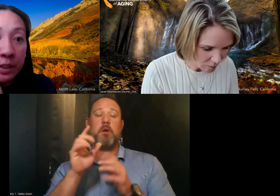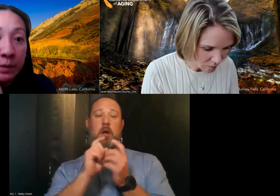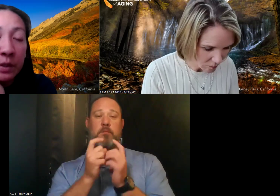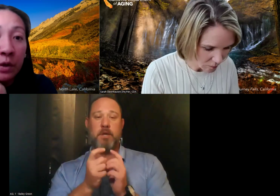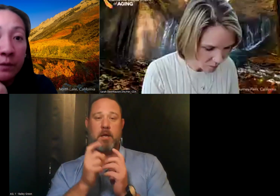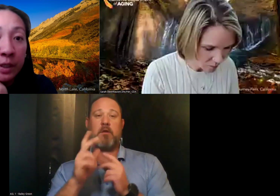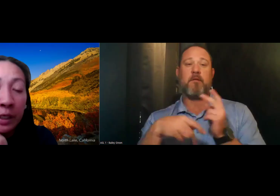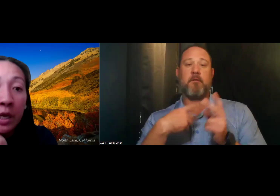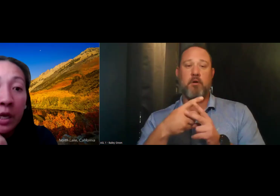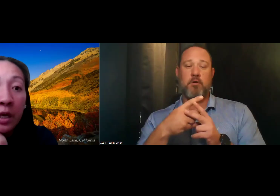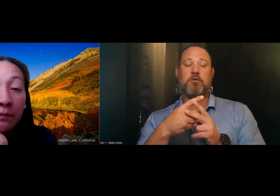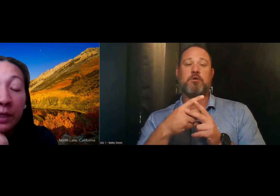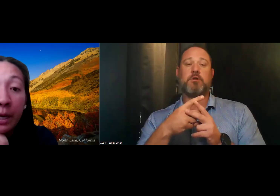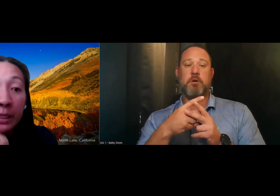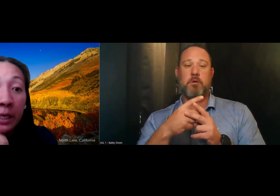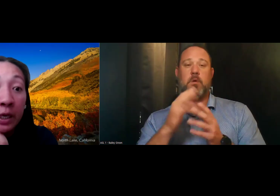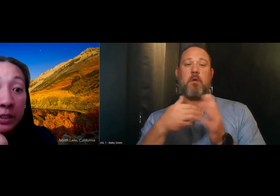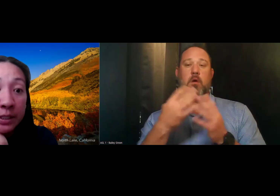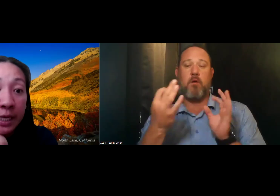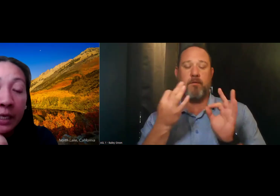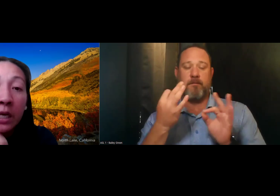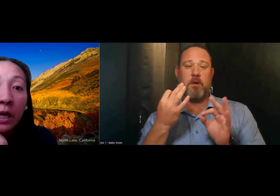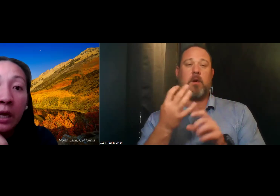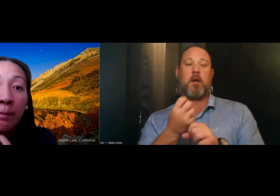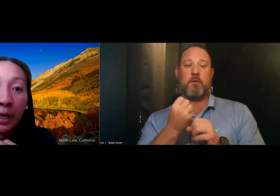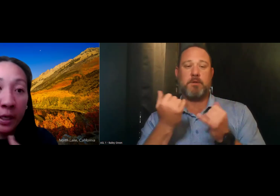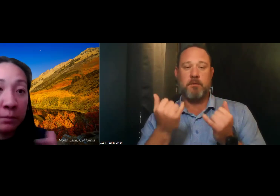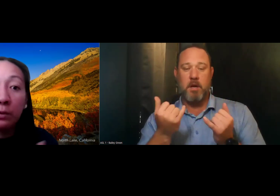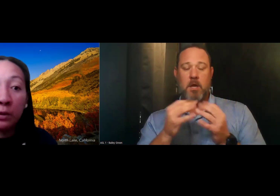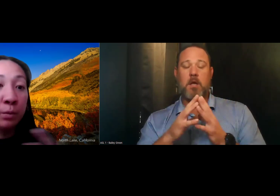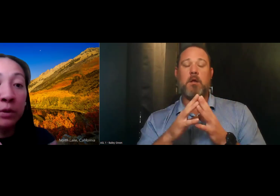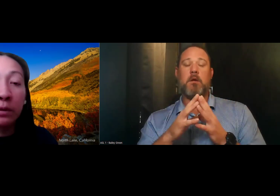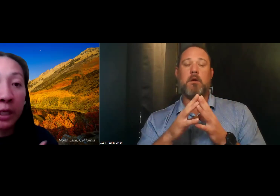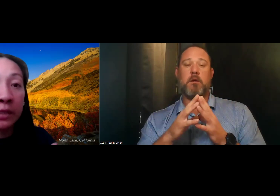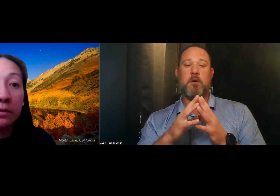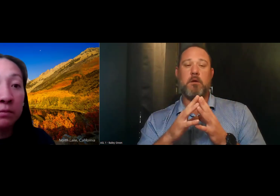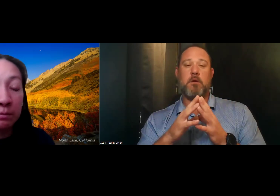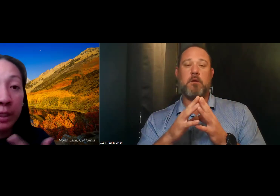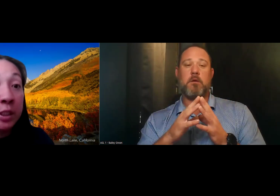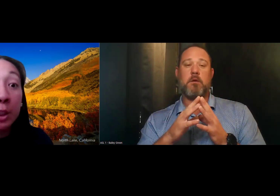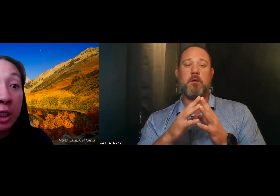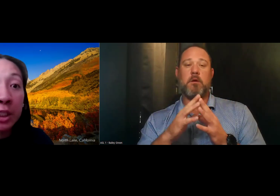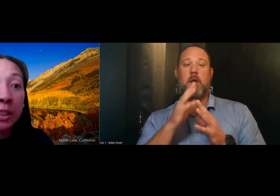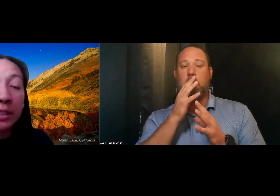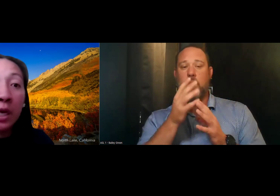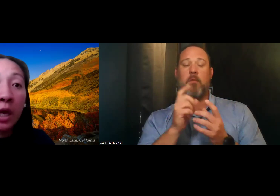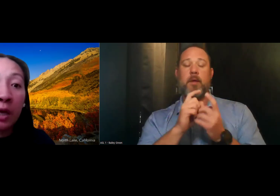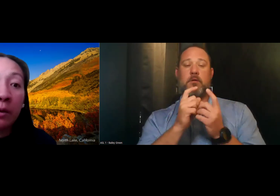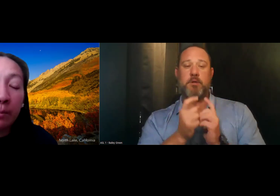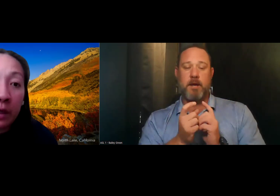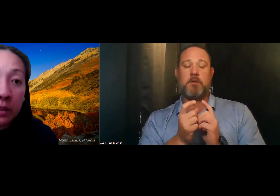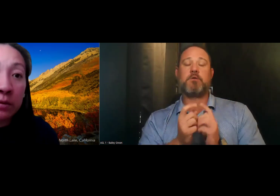version of this with all of the feedback that I got today. And we'll again take